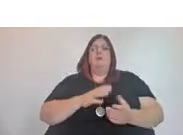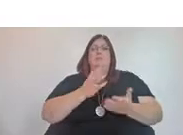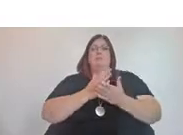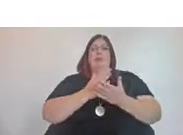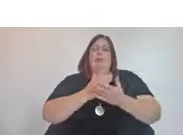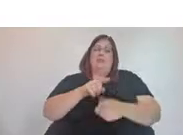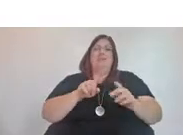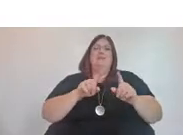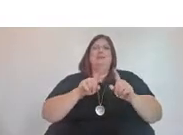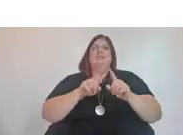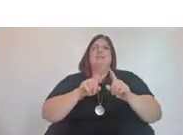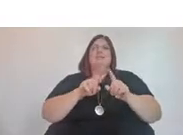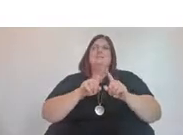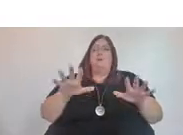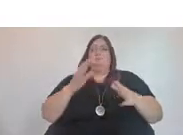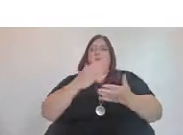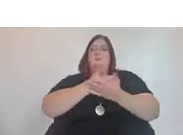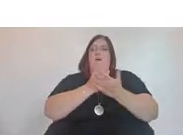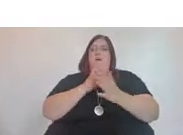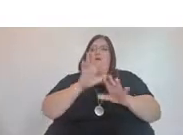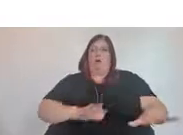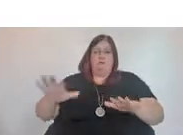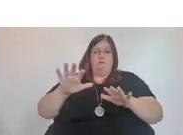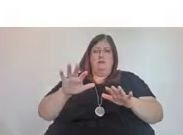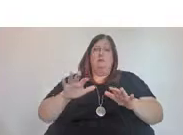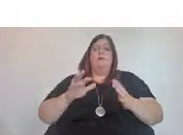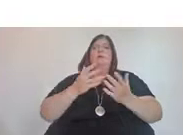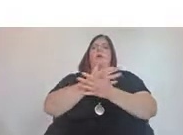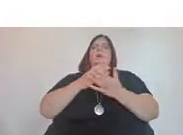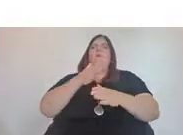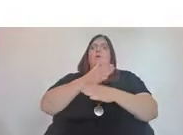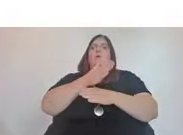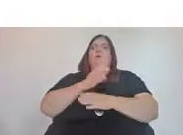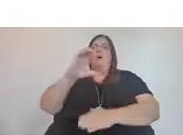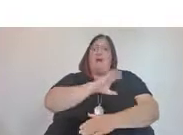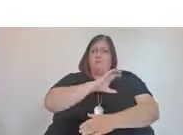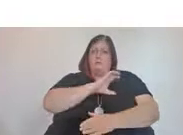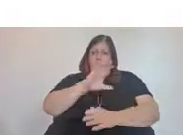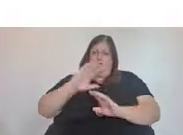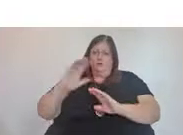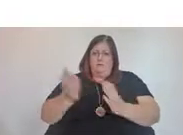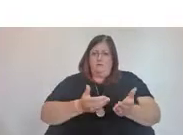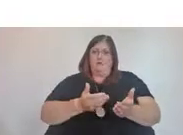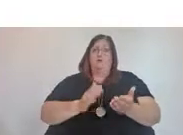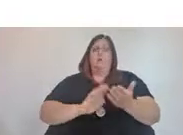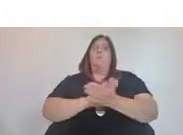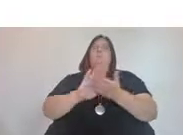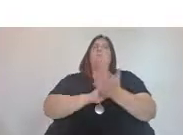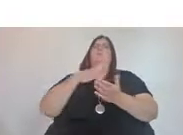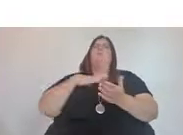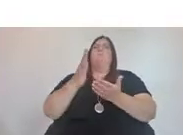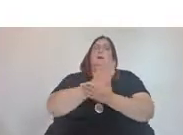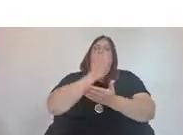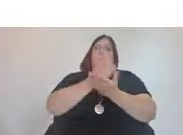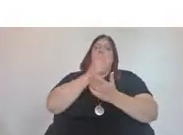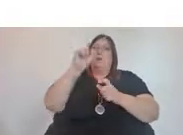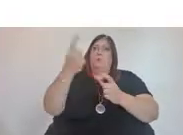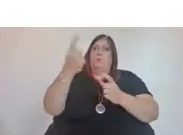to other parts of the country. A lot of work on cancer services, making sure that people get timely access to diagnostics and